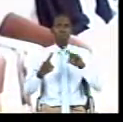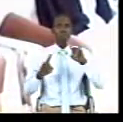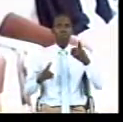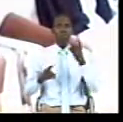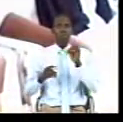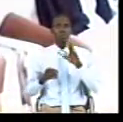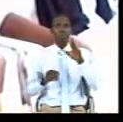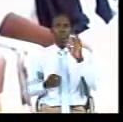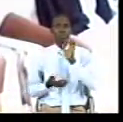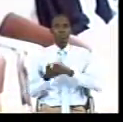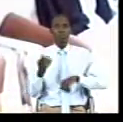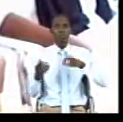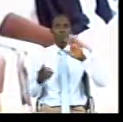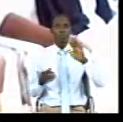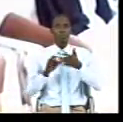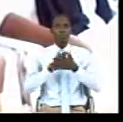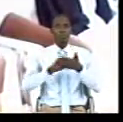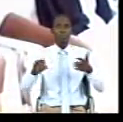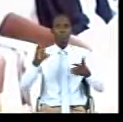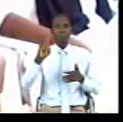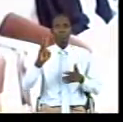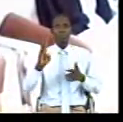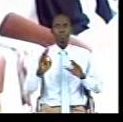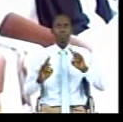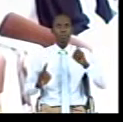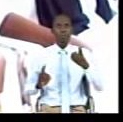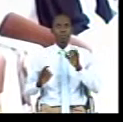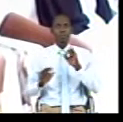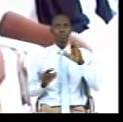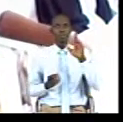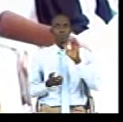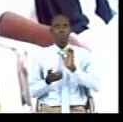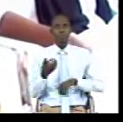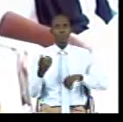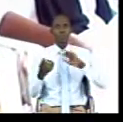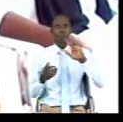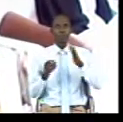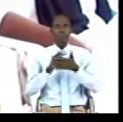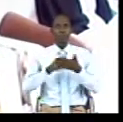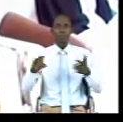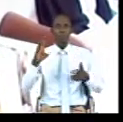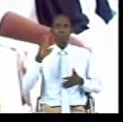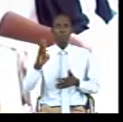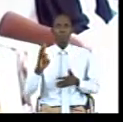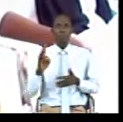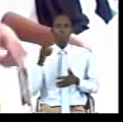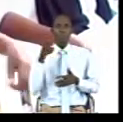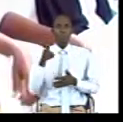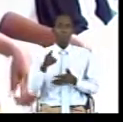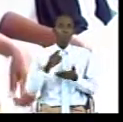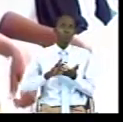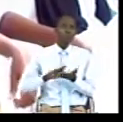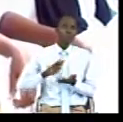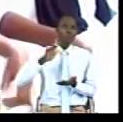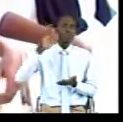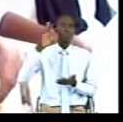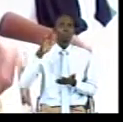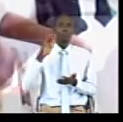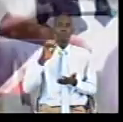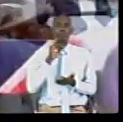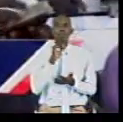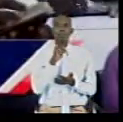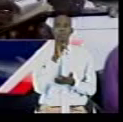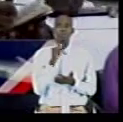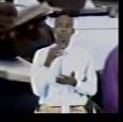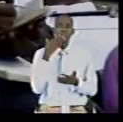we're looking at verse 6. 1 Corinthians chapter 5, verse 6, your glorying is not good.